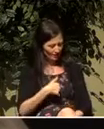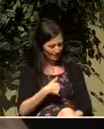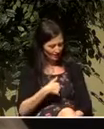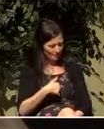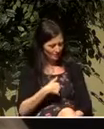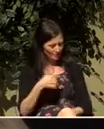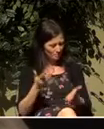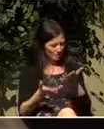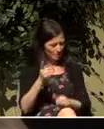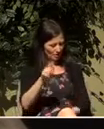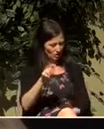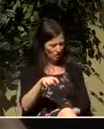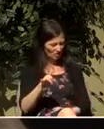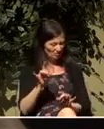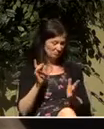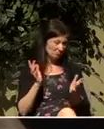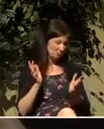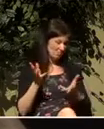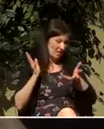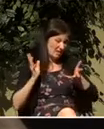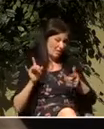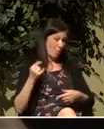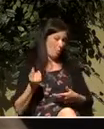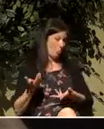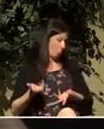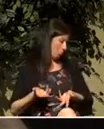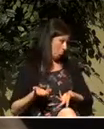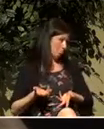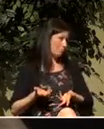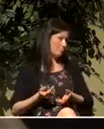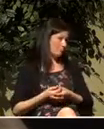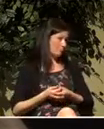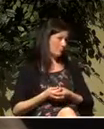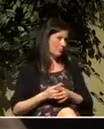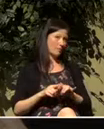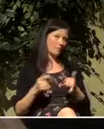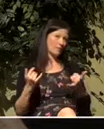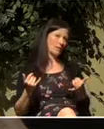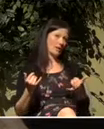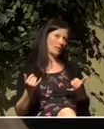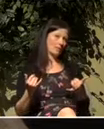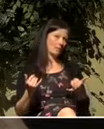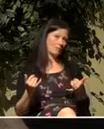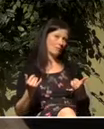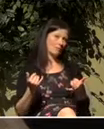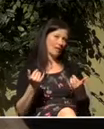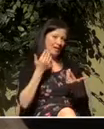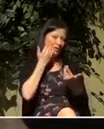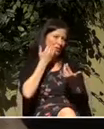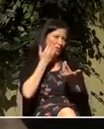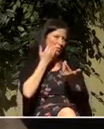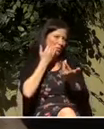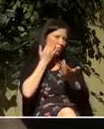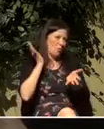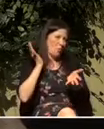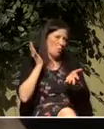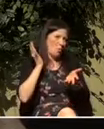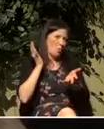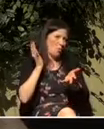Maybe I should just leave it alone. But now I'll never know if what I thought I